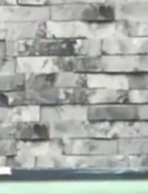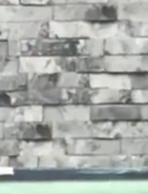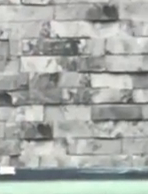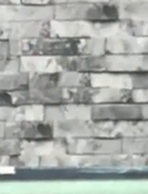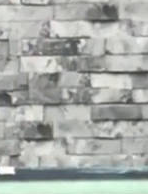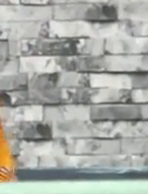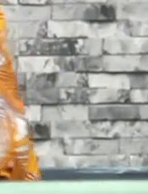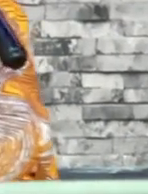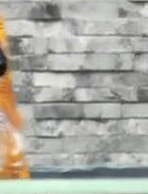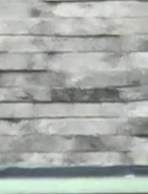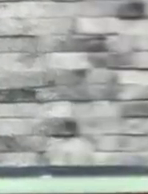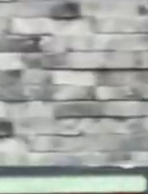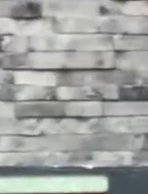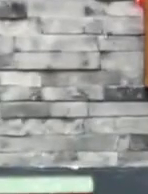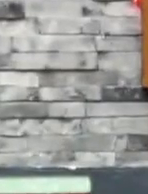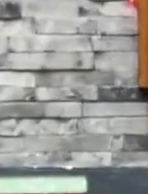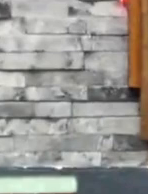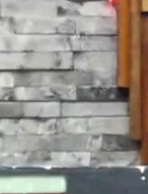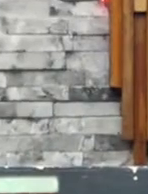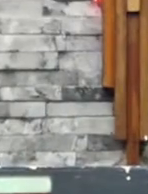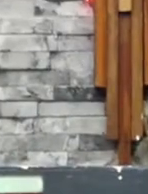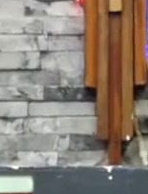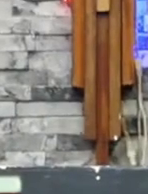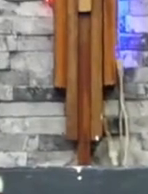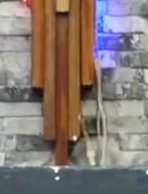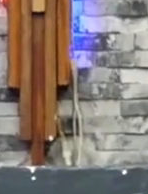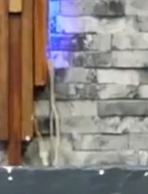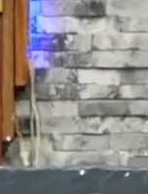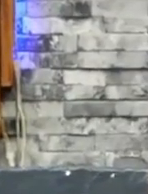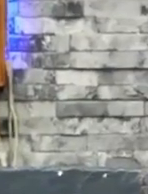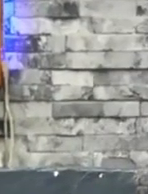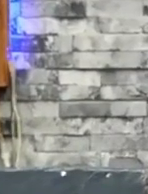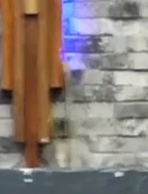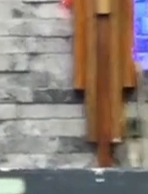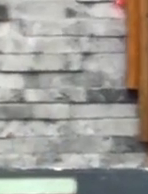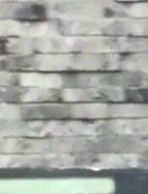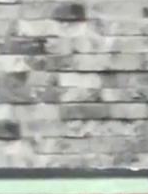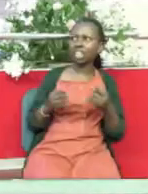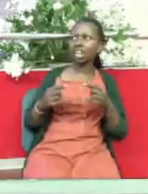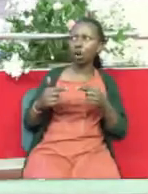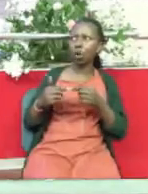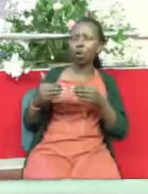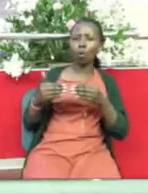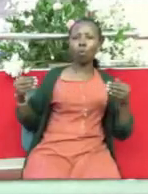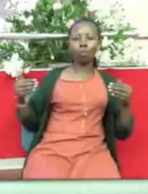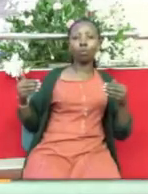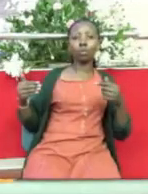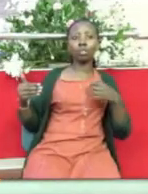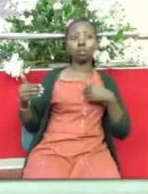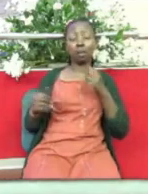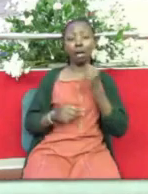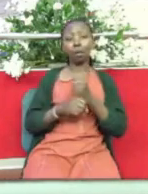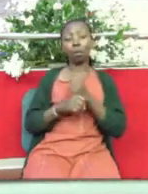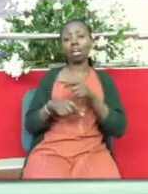then it proceeded to say, nikaendelea kusema, you have been trying to hinder my mission in this place. Umekuwa ukijaribu kuzuia kazi yangu